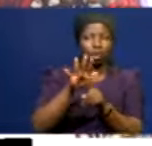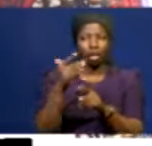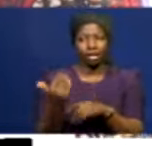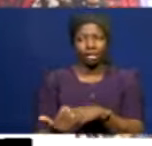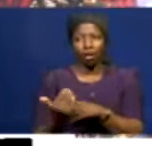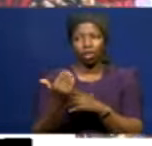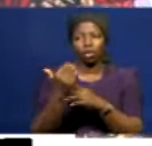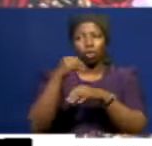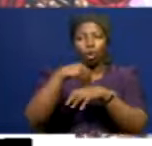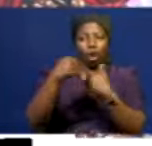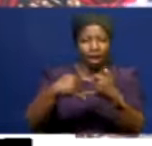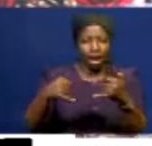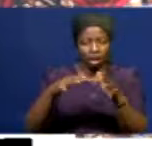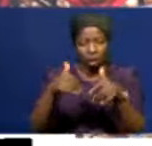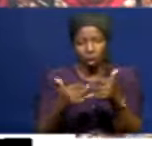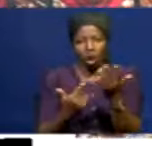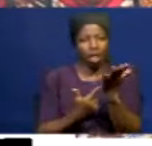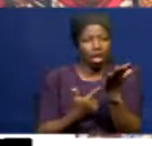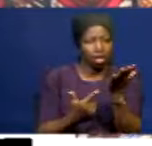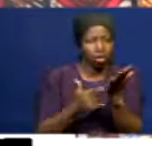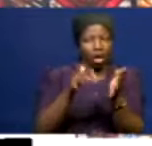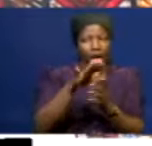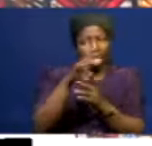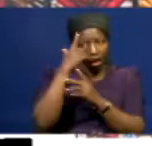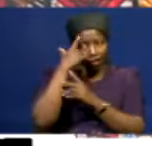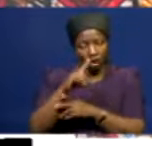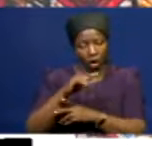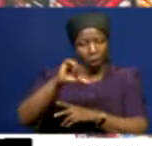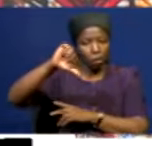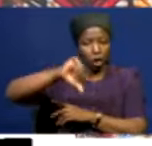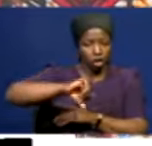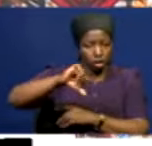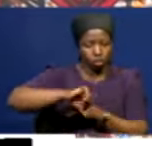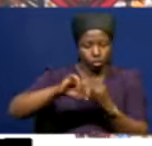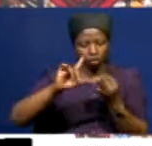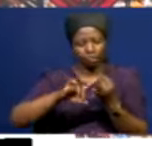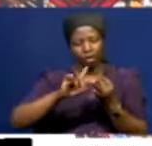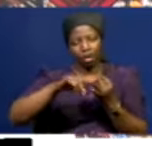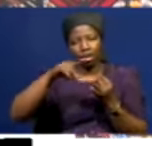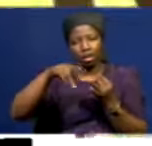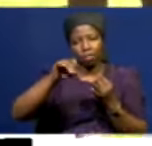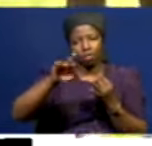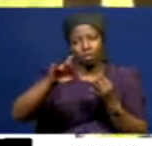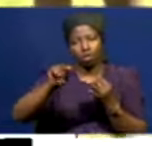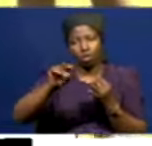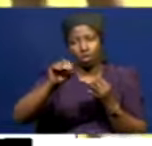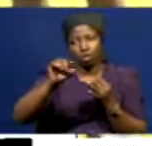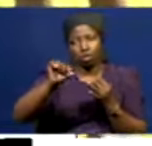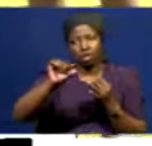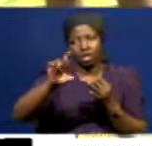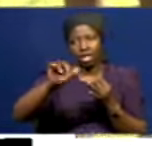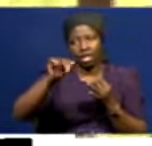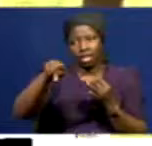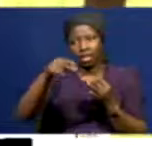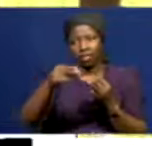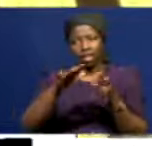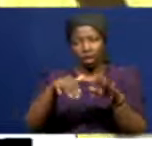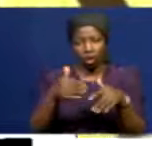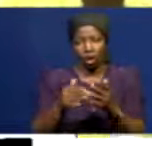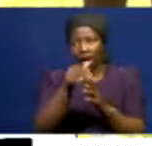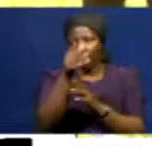for purposes of prostitution, pornography, or any other unlawful sexual practice. Katika muktadha huo